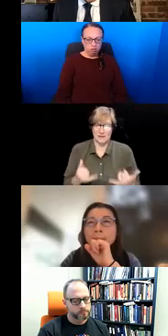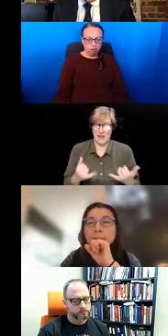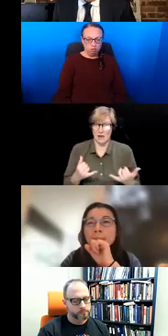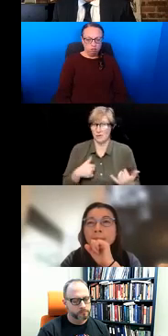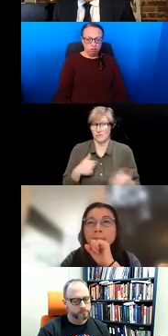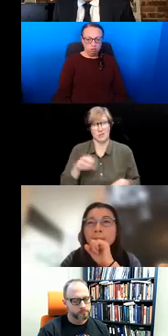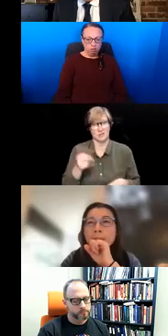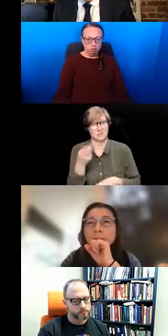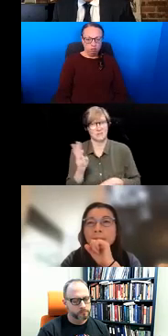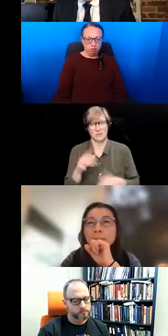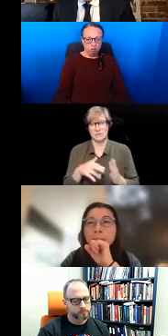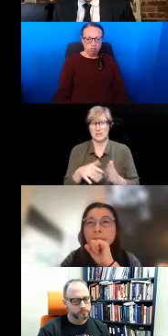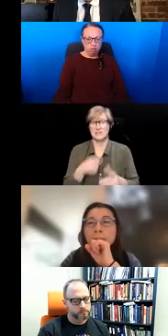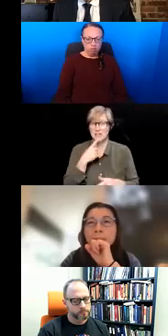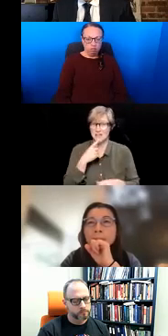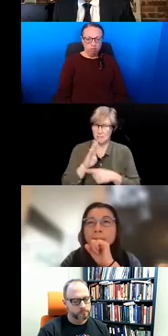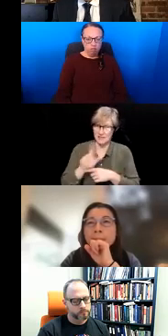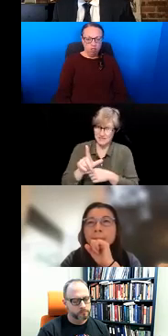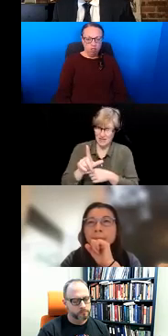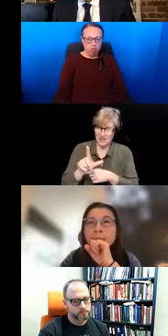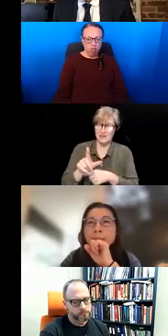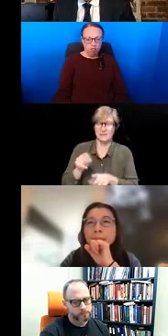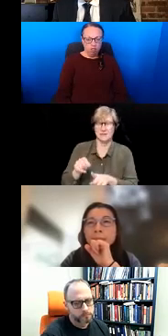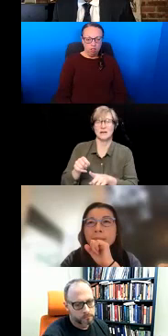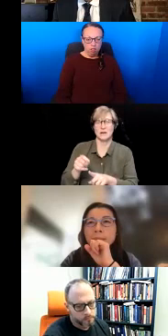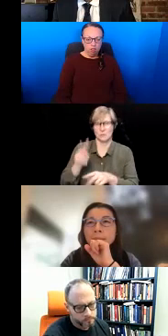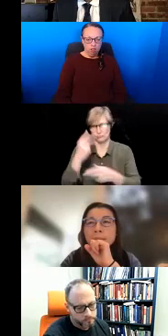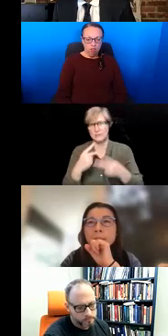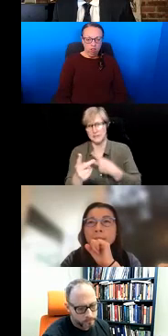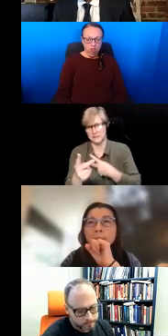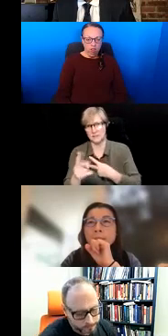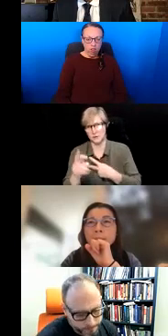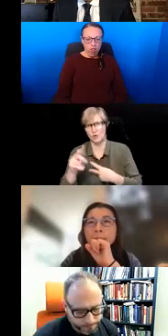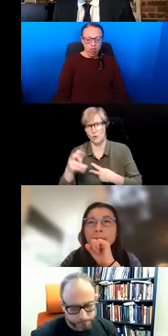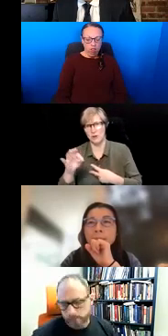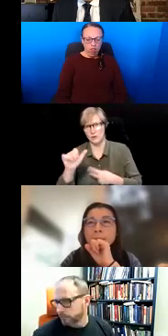studies showing that baseline severity seems to be a predictor of neuromodulation response.